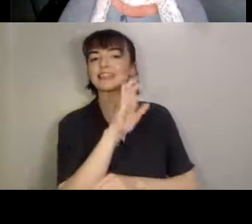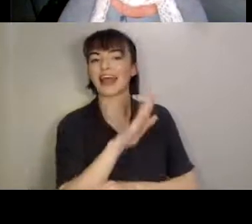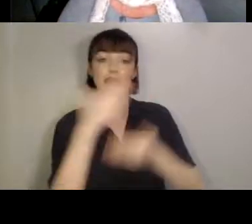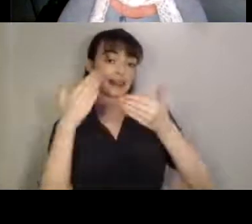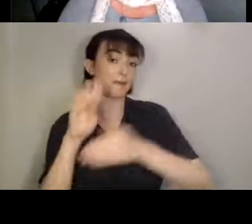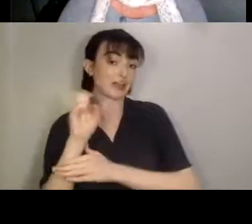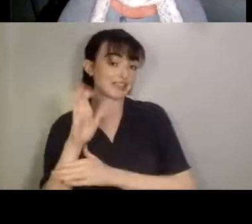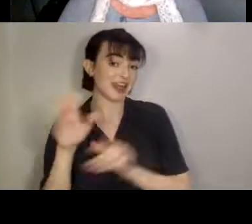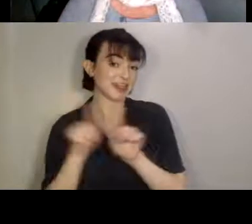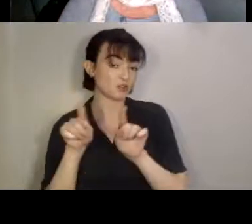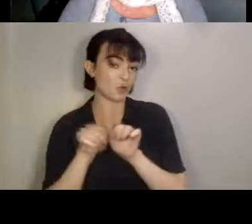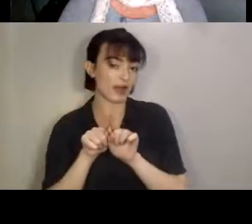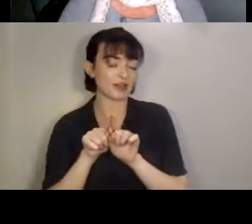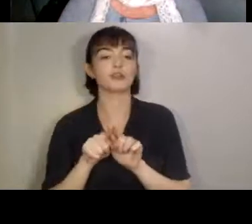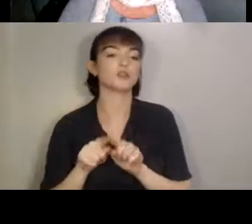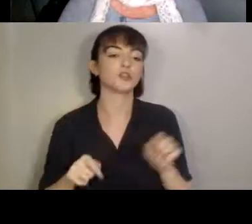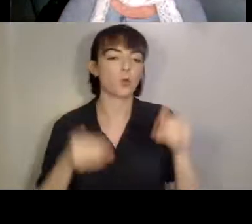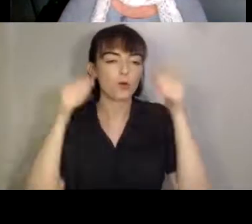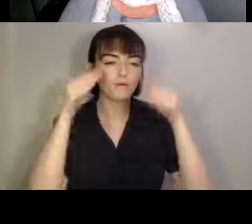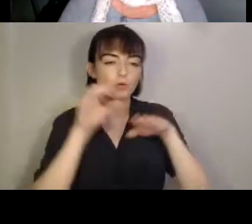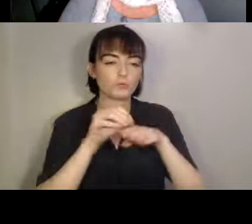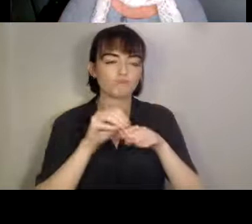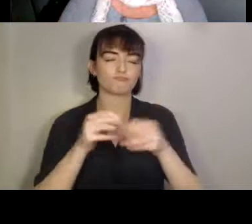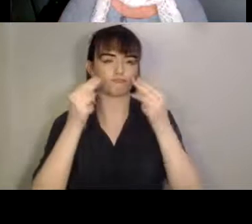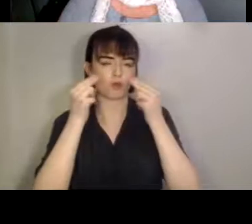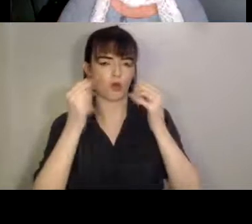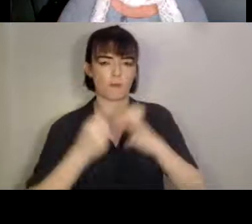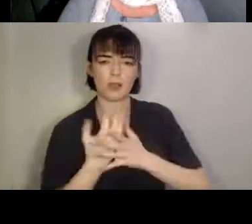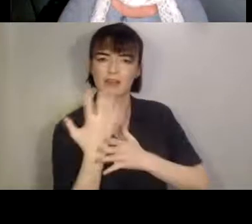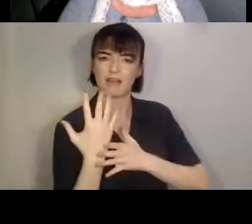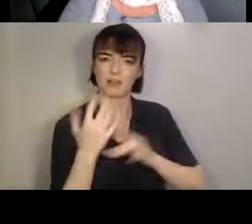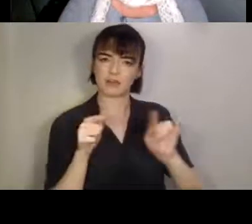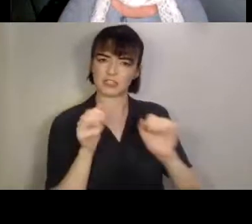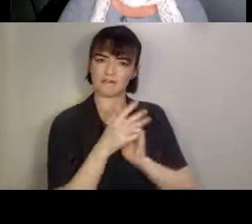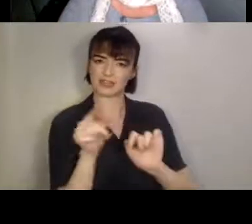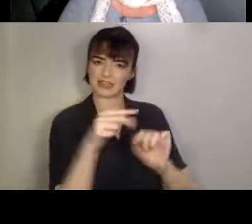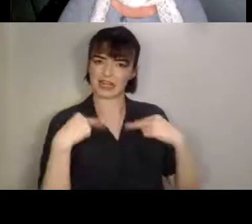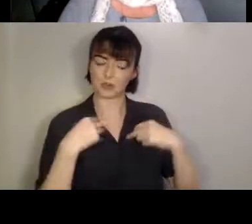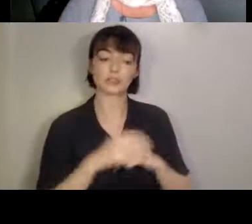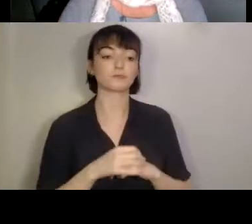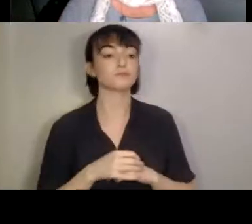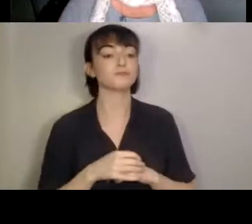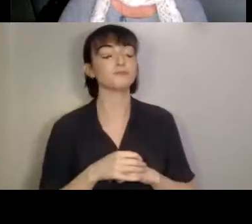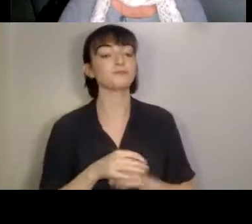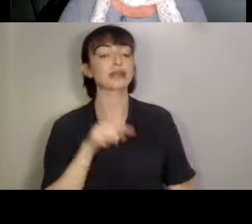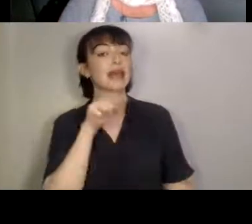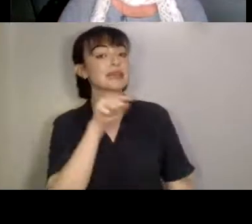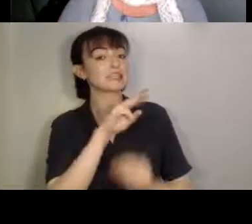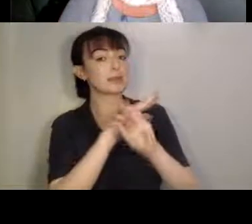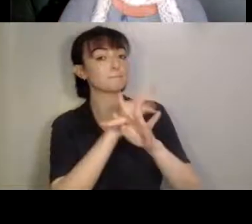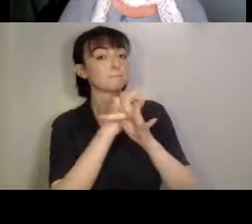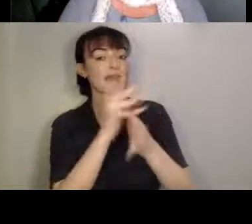which is the MacArthur-Bates Communicative Development Inventories. And this is a parent report tool.